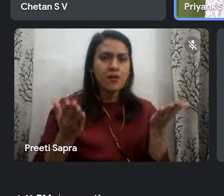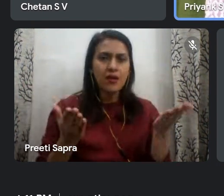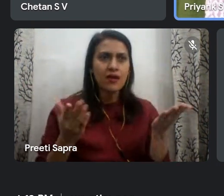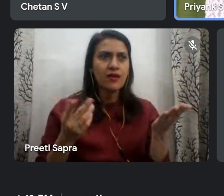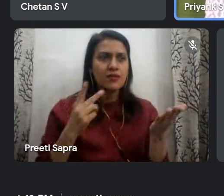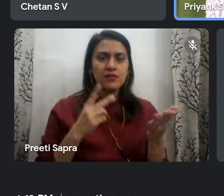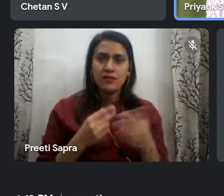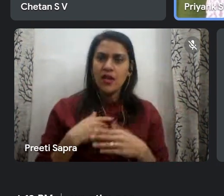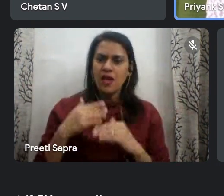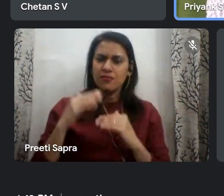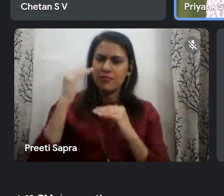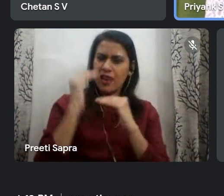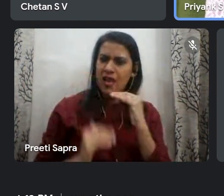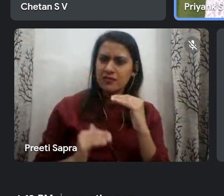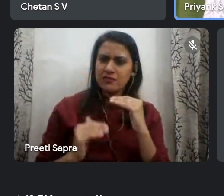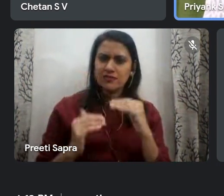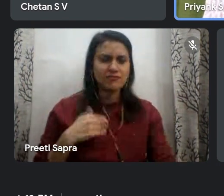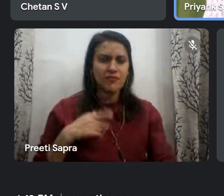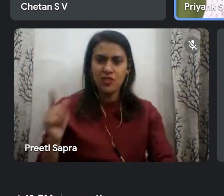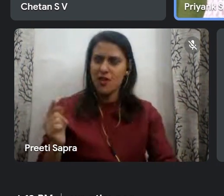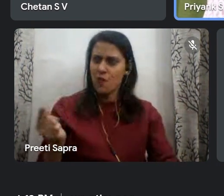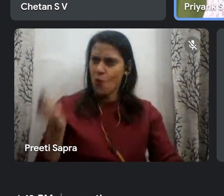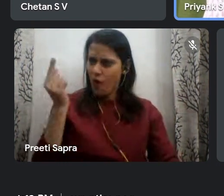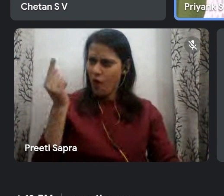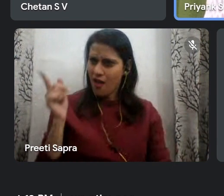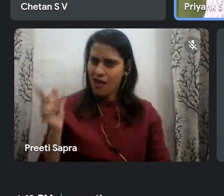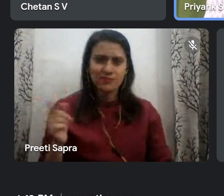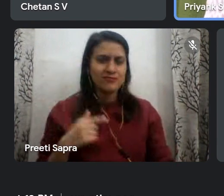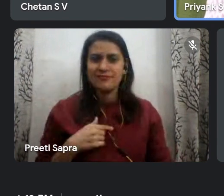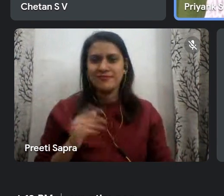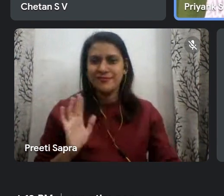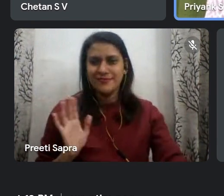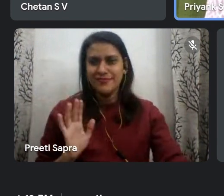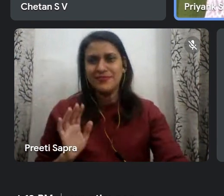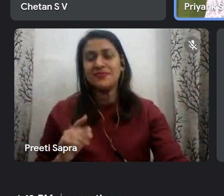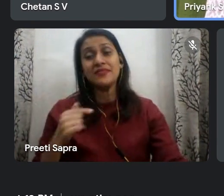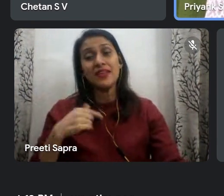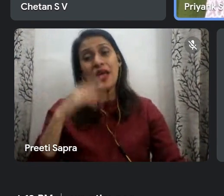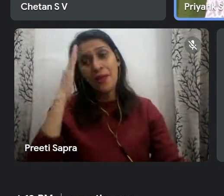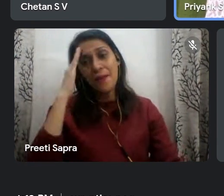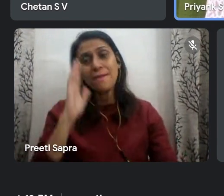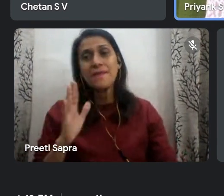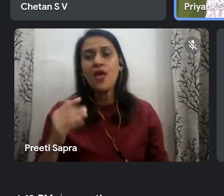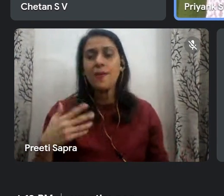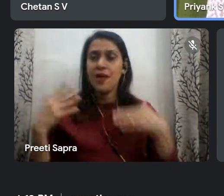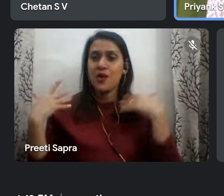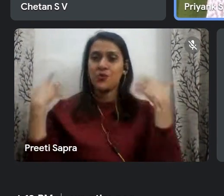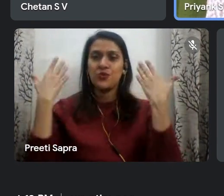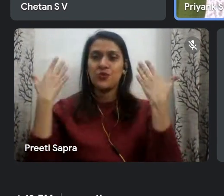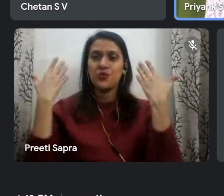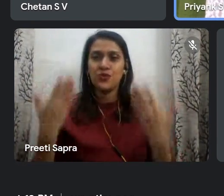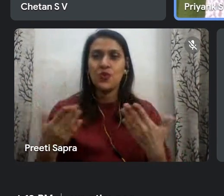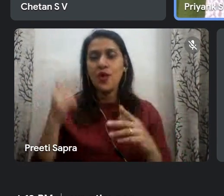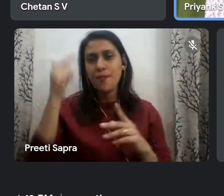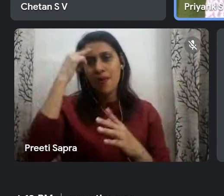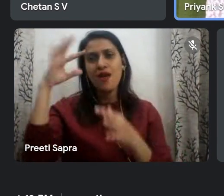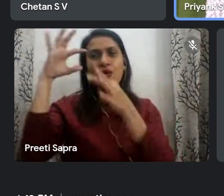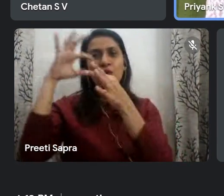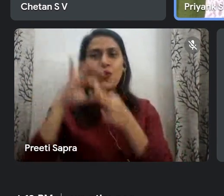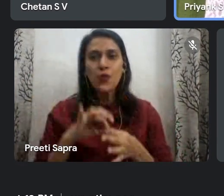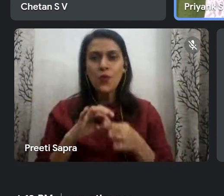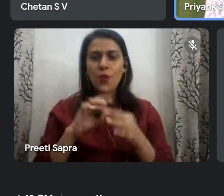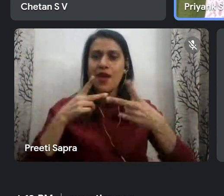I'm lesser than what they are. Um, I believe that my journey as a neurodivergent person has sort